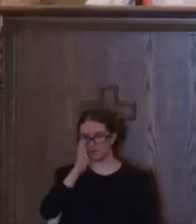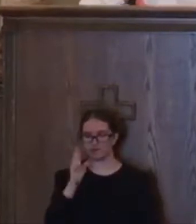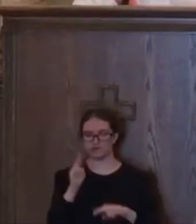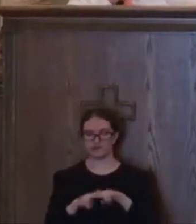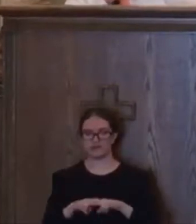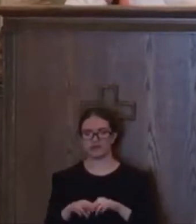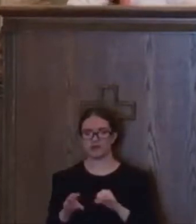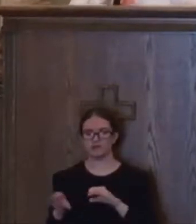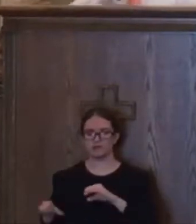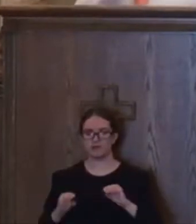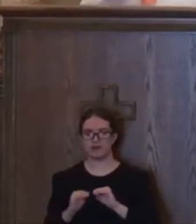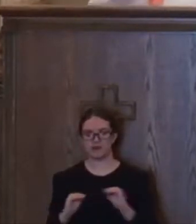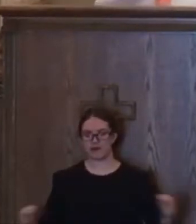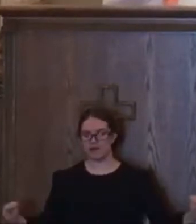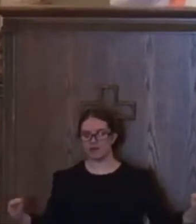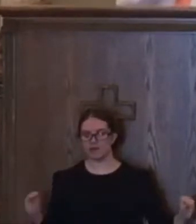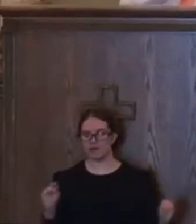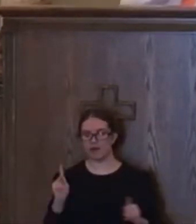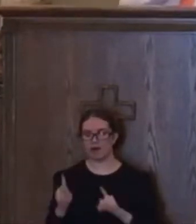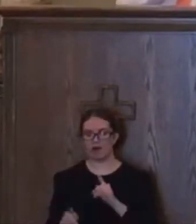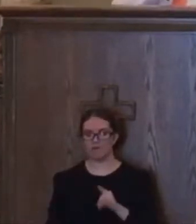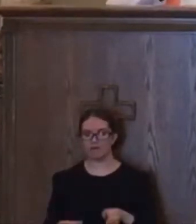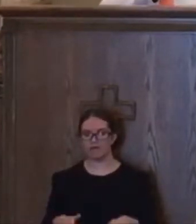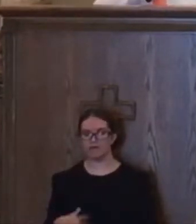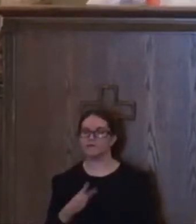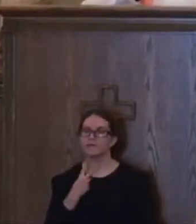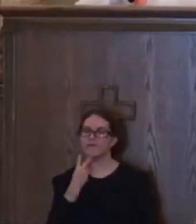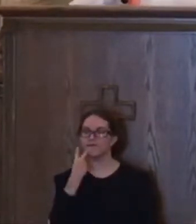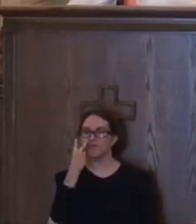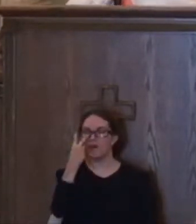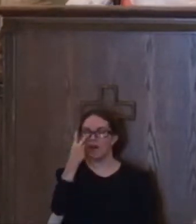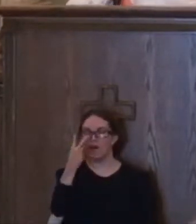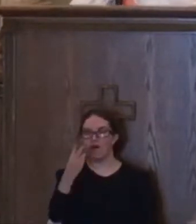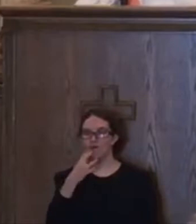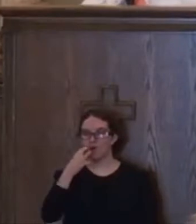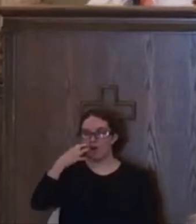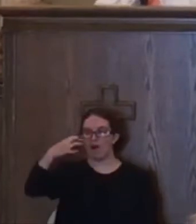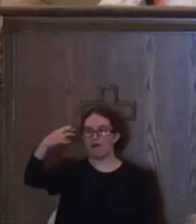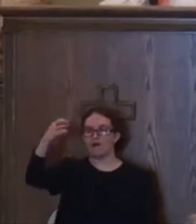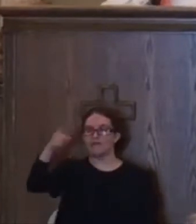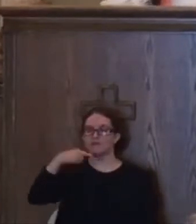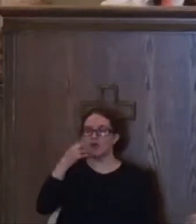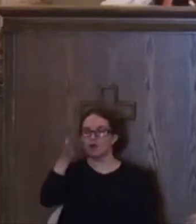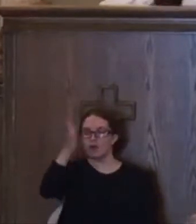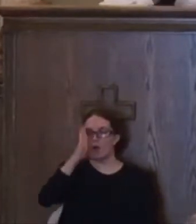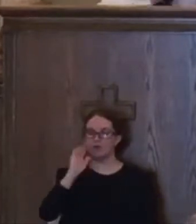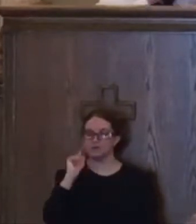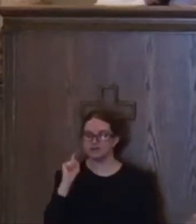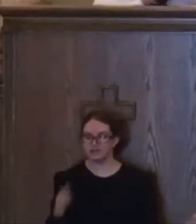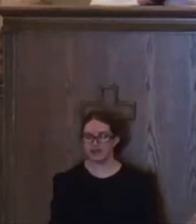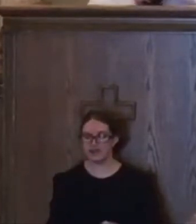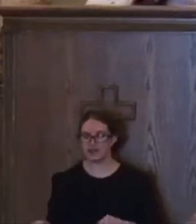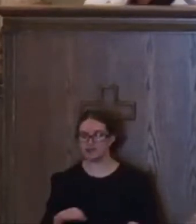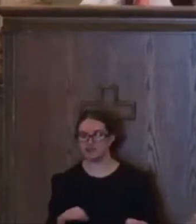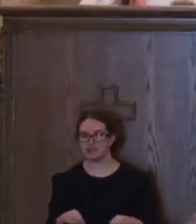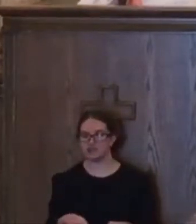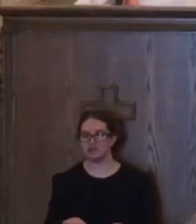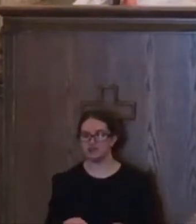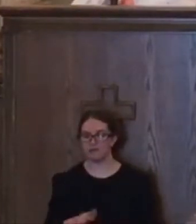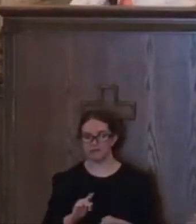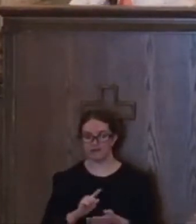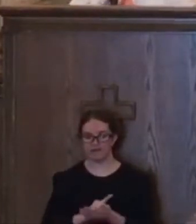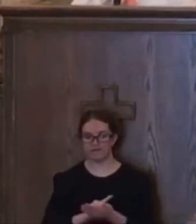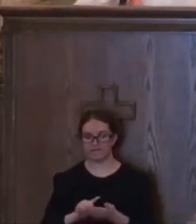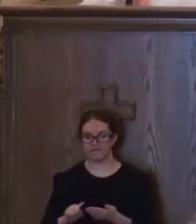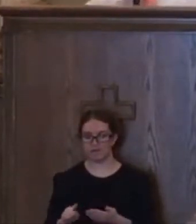doing anything. There's some people in here and you've lifted up your voice and you've cried and you've told God what you need him to do, and it's been a few